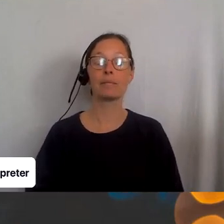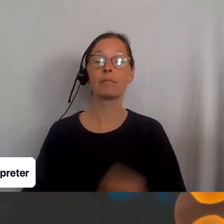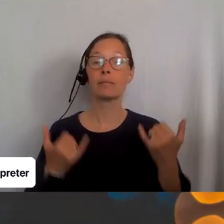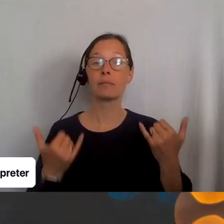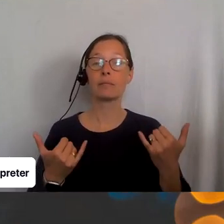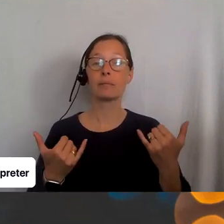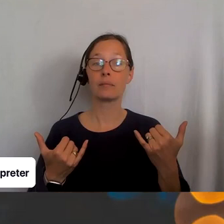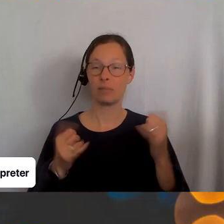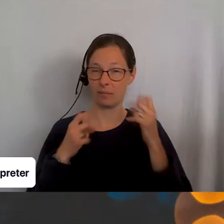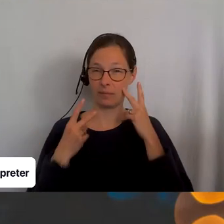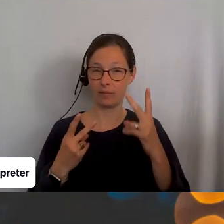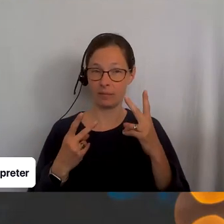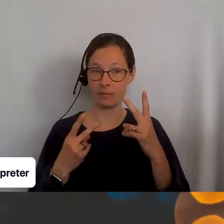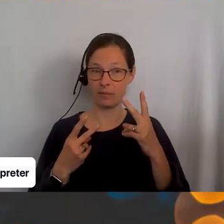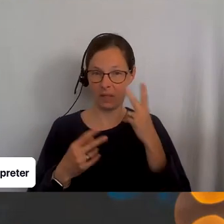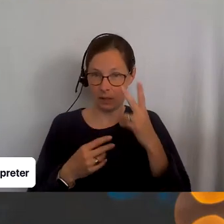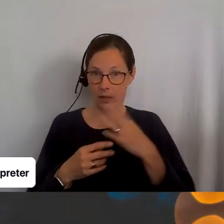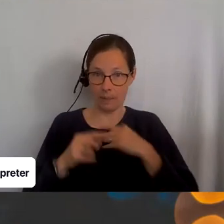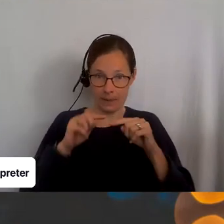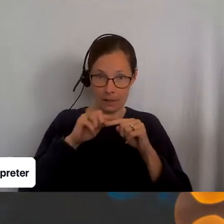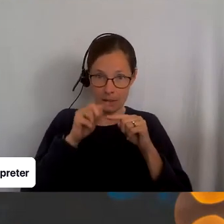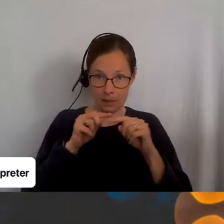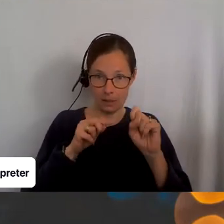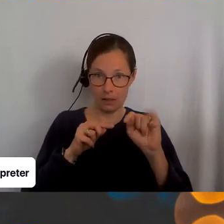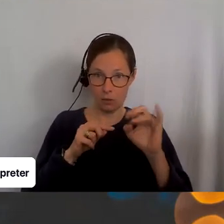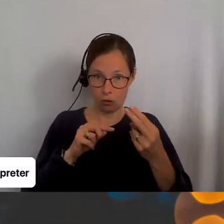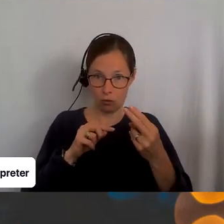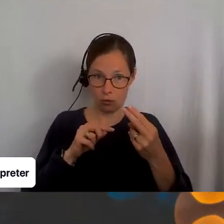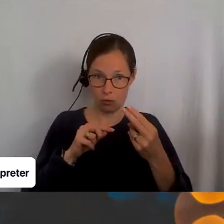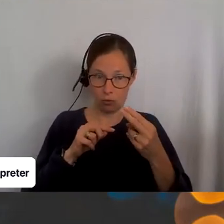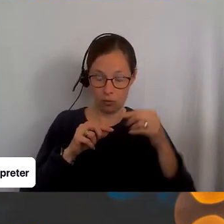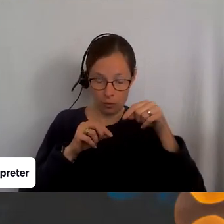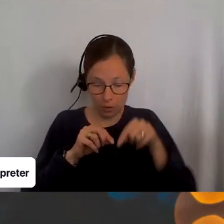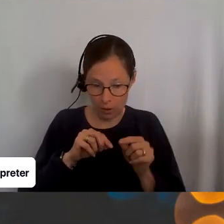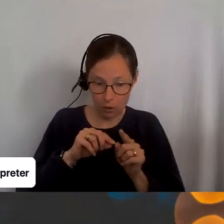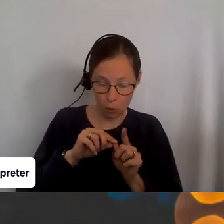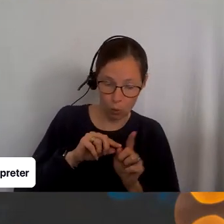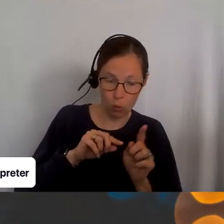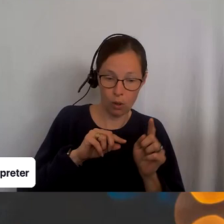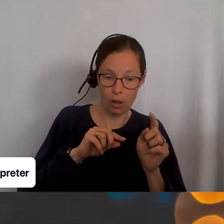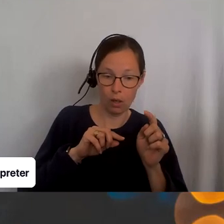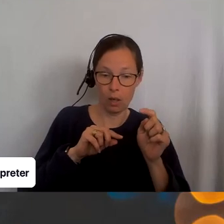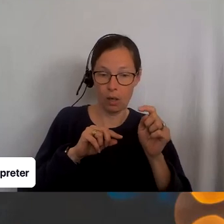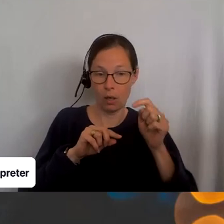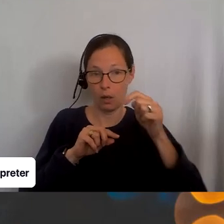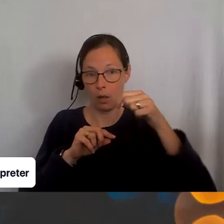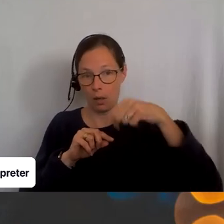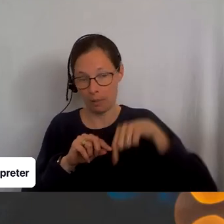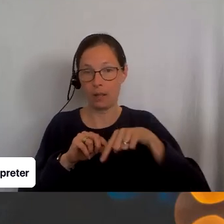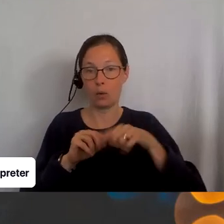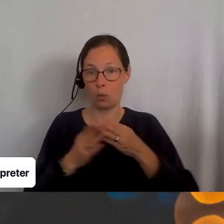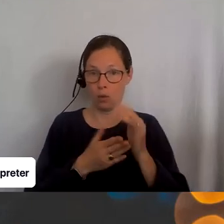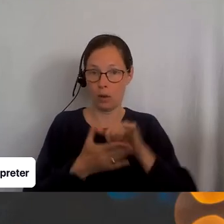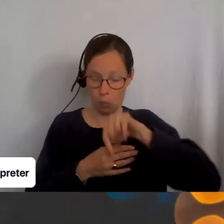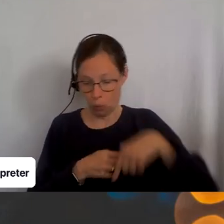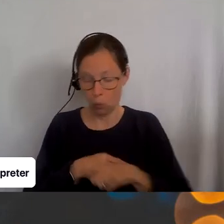if you can see, there's a stitch right here. It goes in, around the stitch behind it, then back in through this loop and